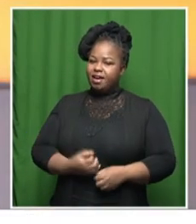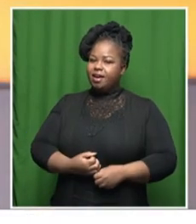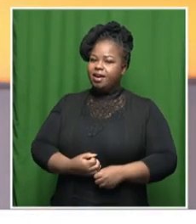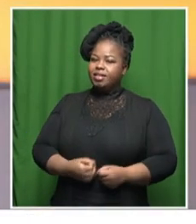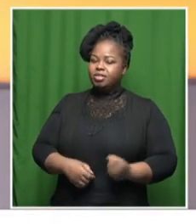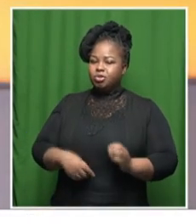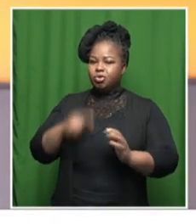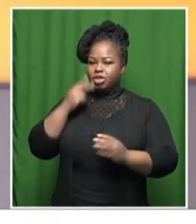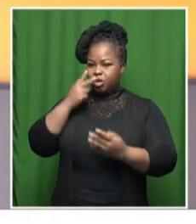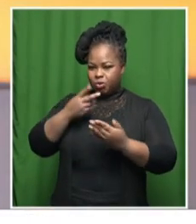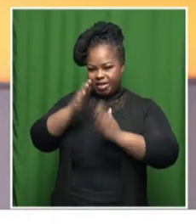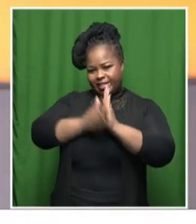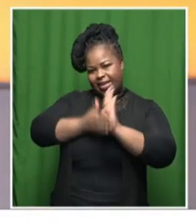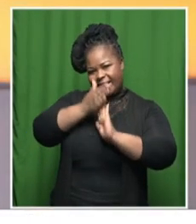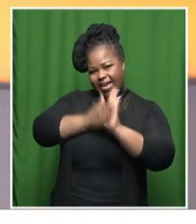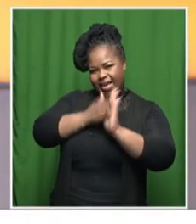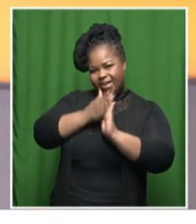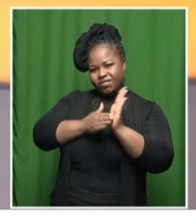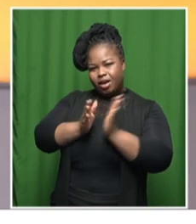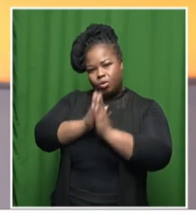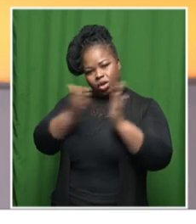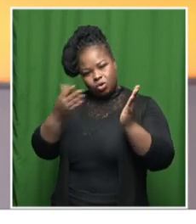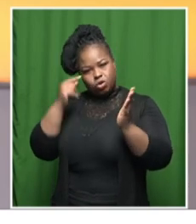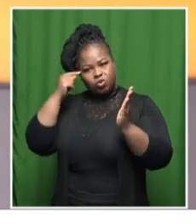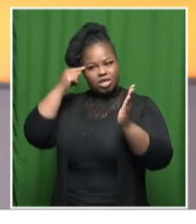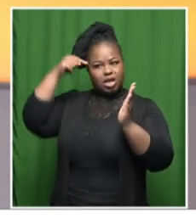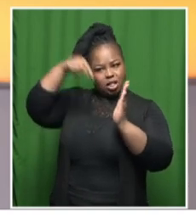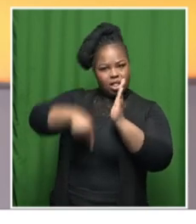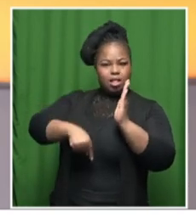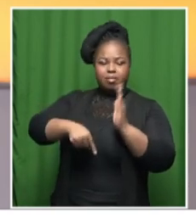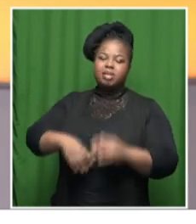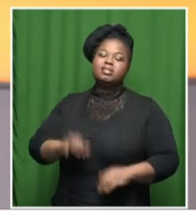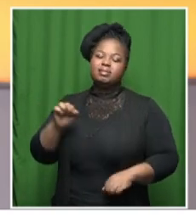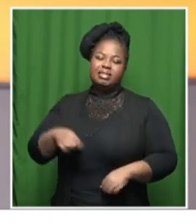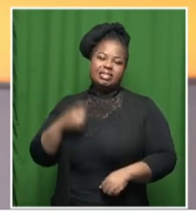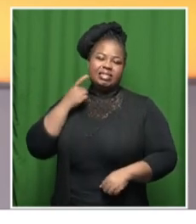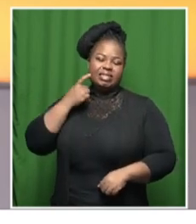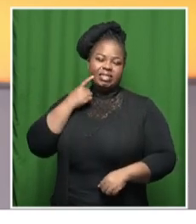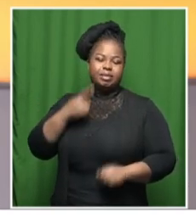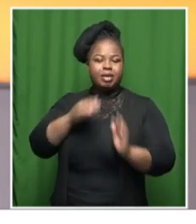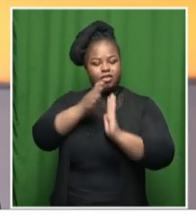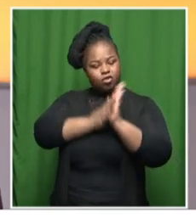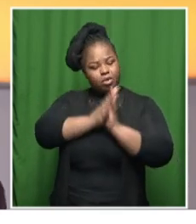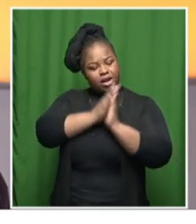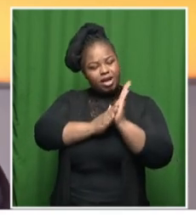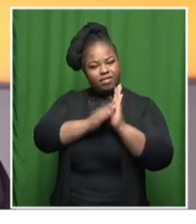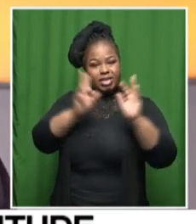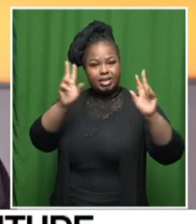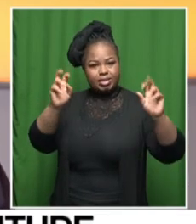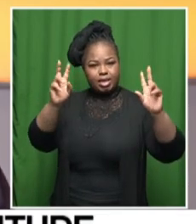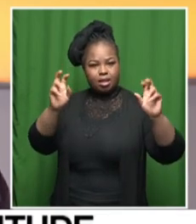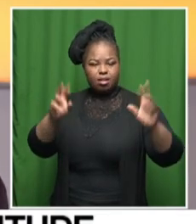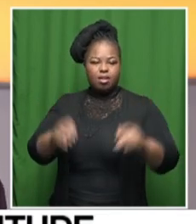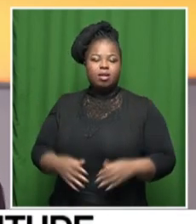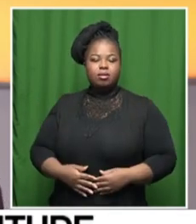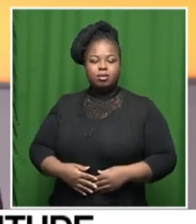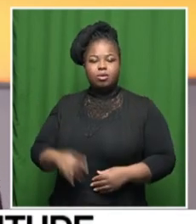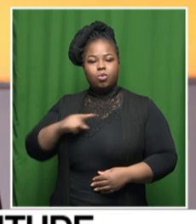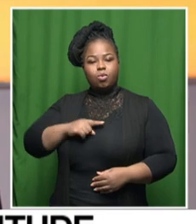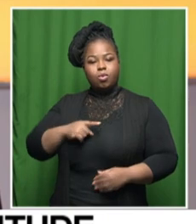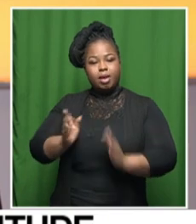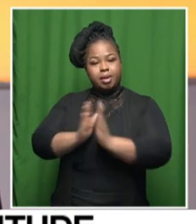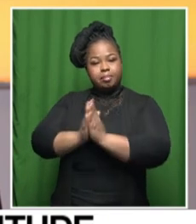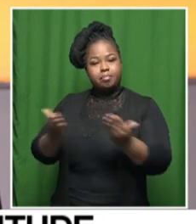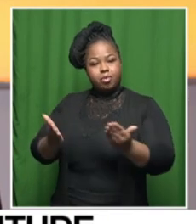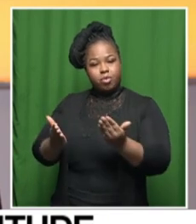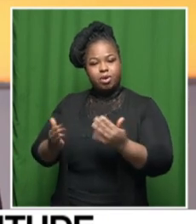cover. Well, mine you can do. Okay. You can definitely judge mine by its cover and its title. So what inspired the